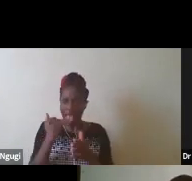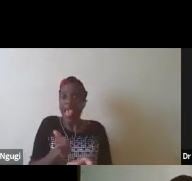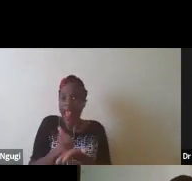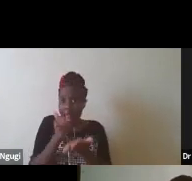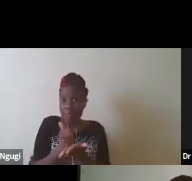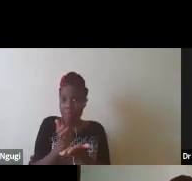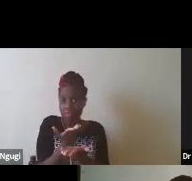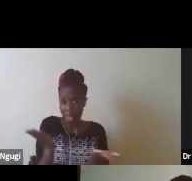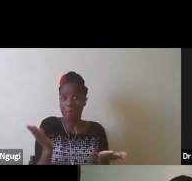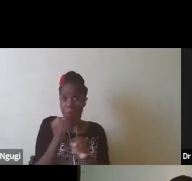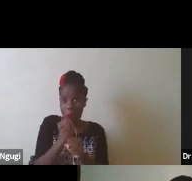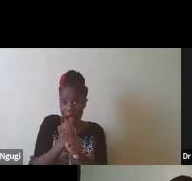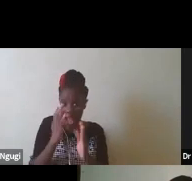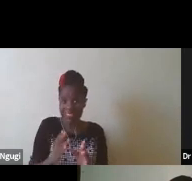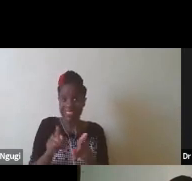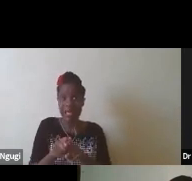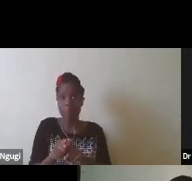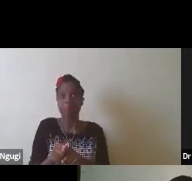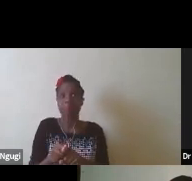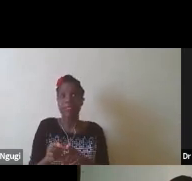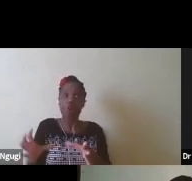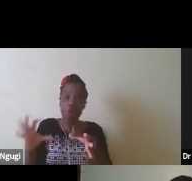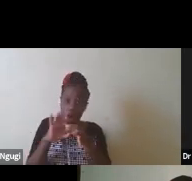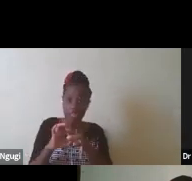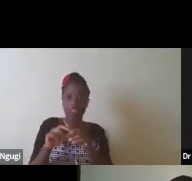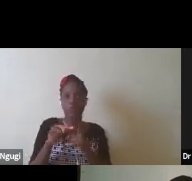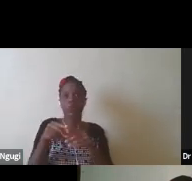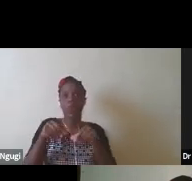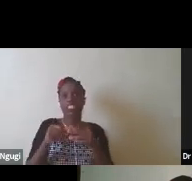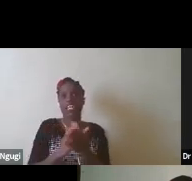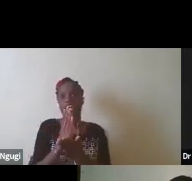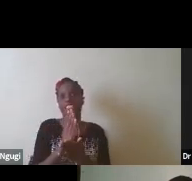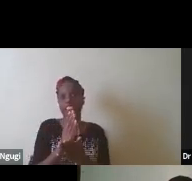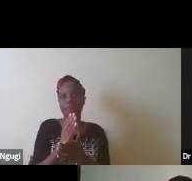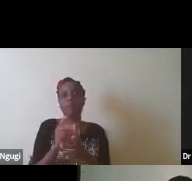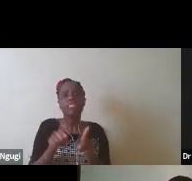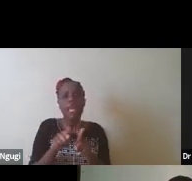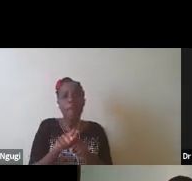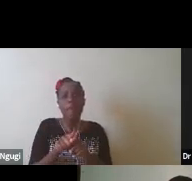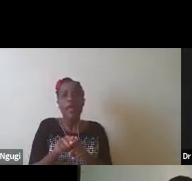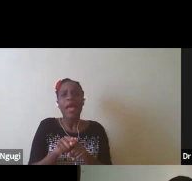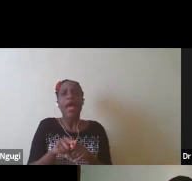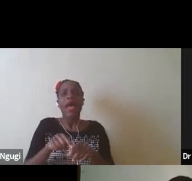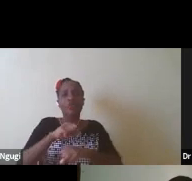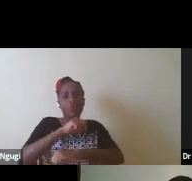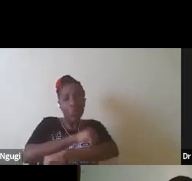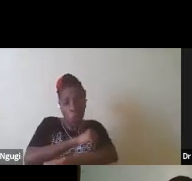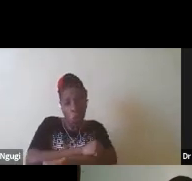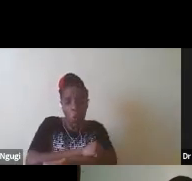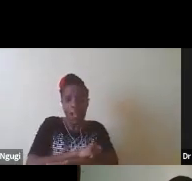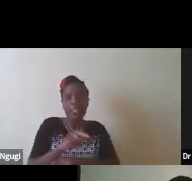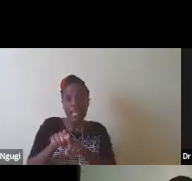enroll and get our numbers to be on it. The other important thing is that in the second cycle schools, We get the IT, we recruit the